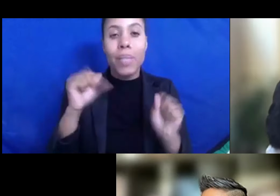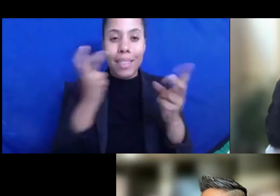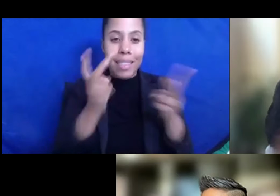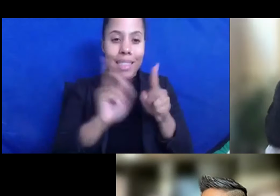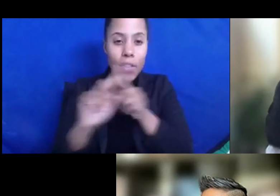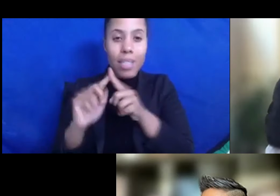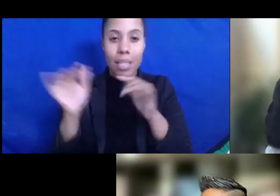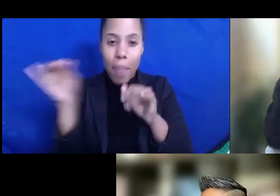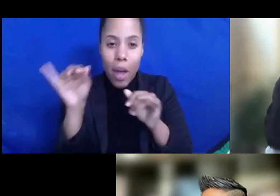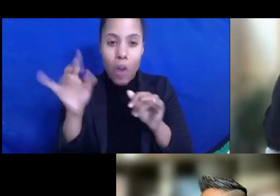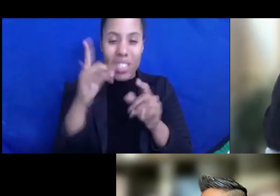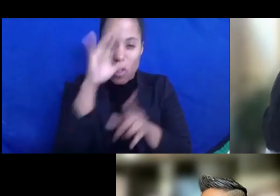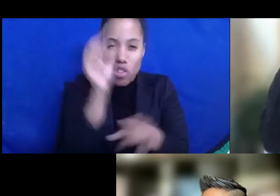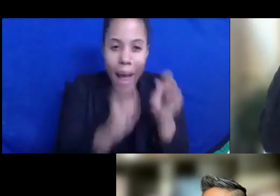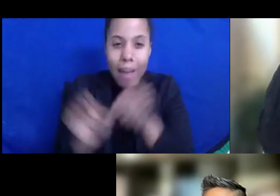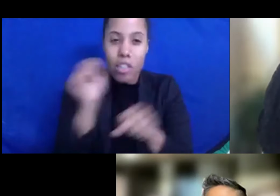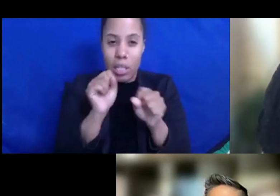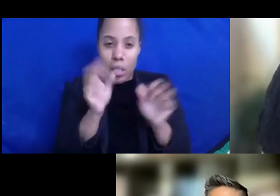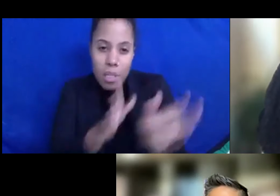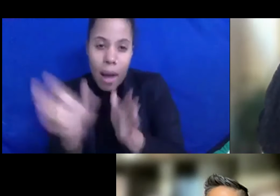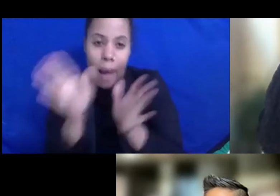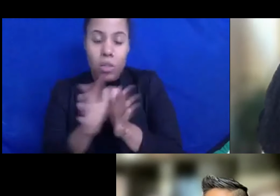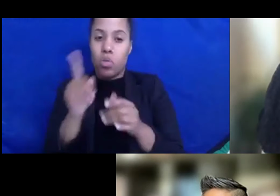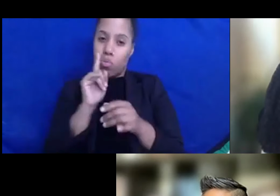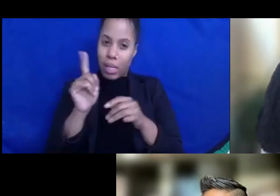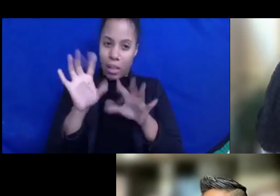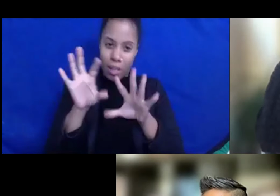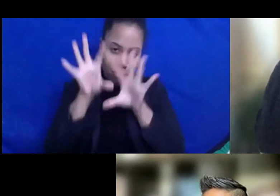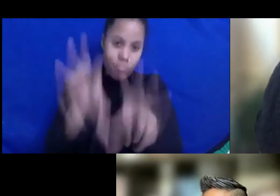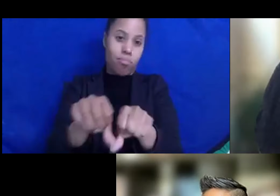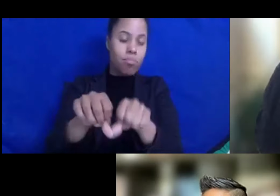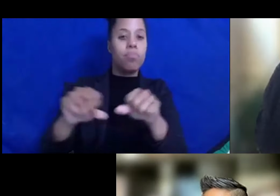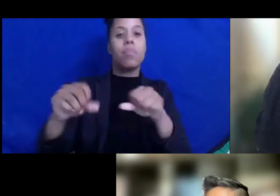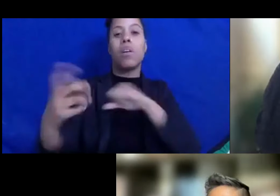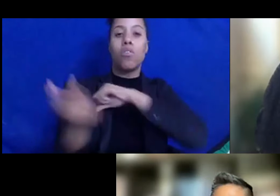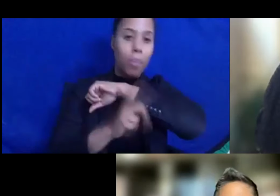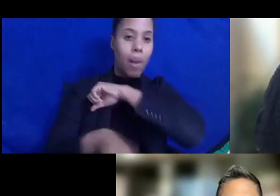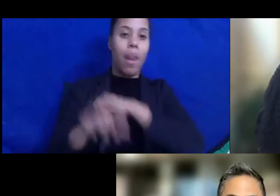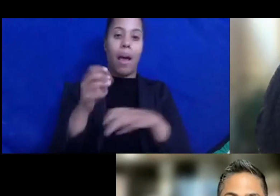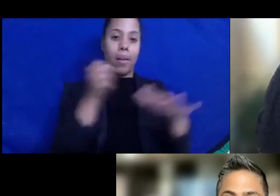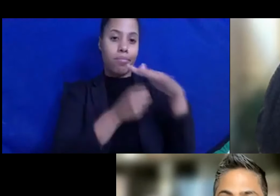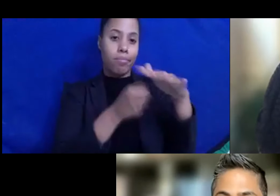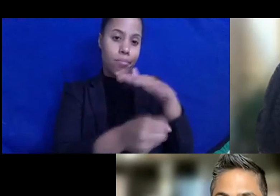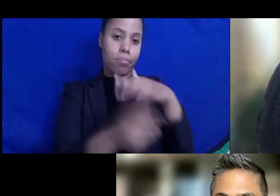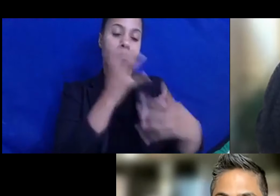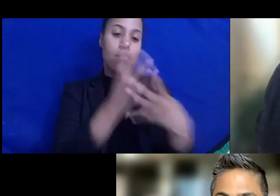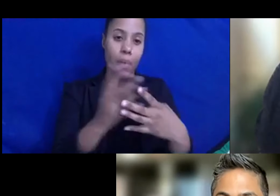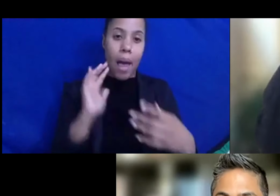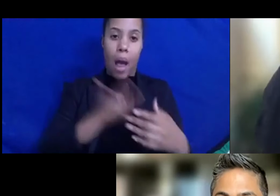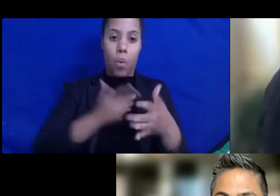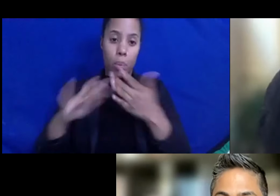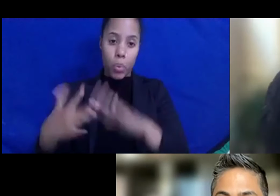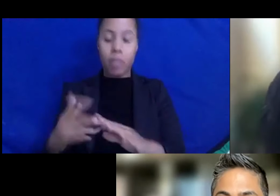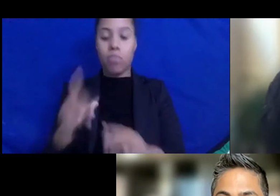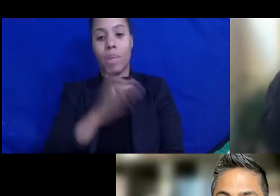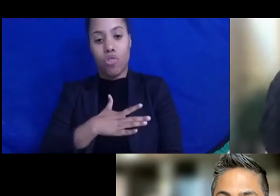to like criminalize our communities. So really appreciate that thorough report back. So I'm going